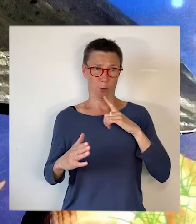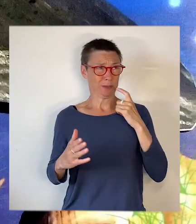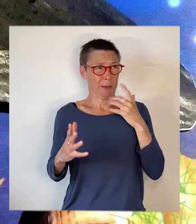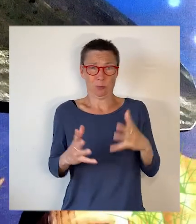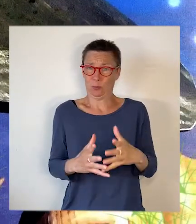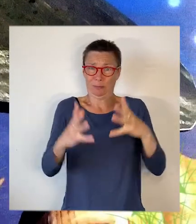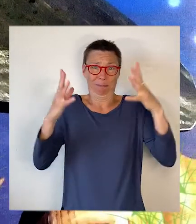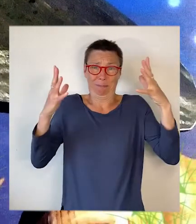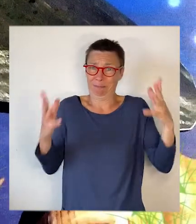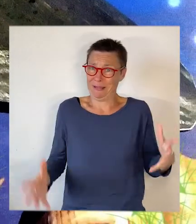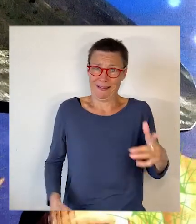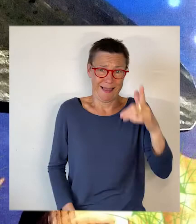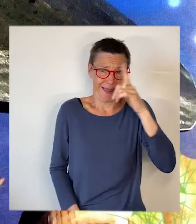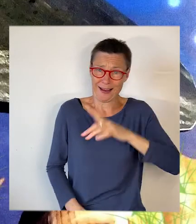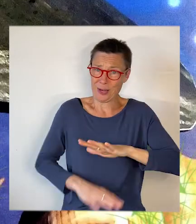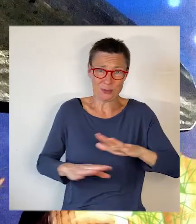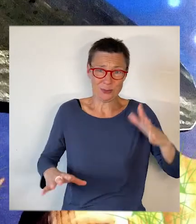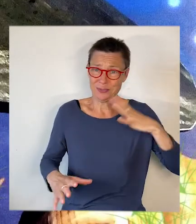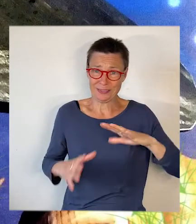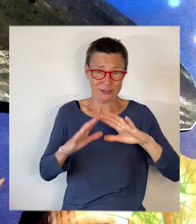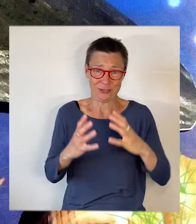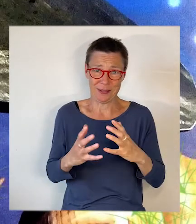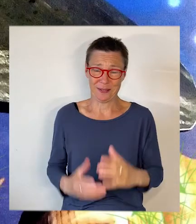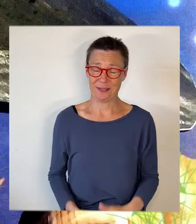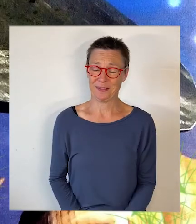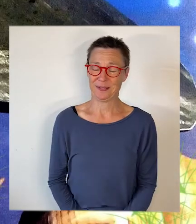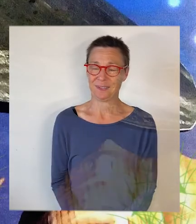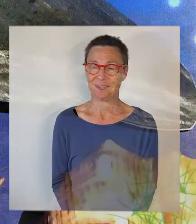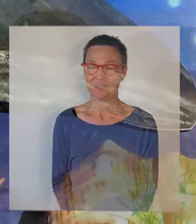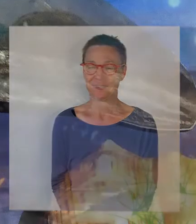need one, really.